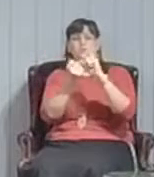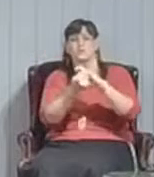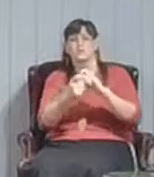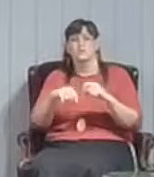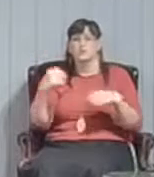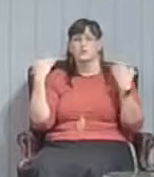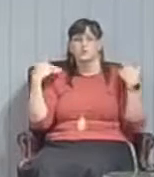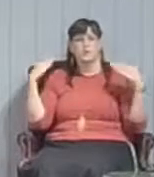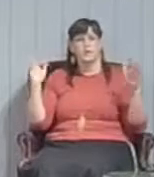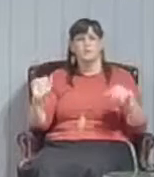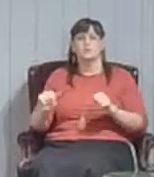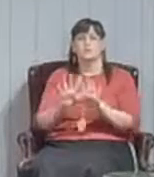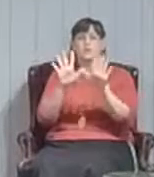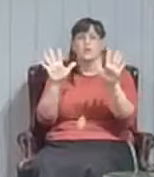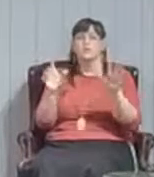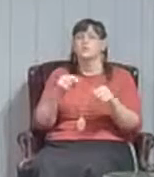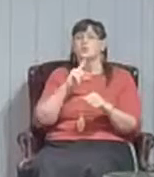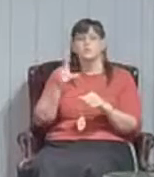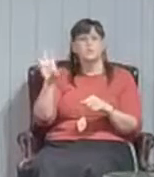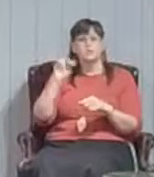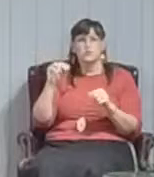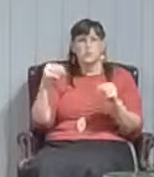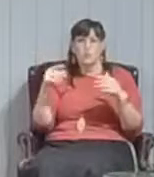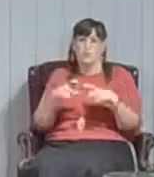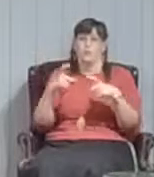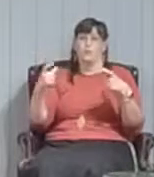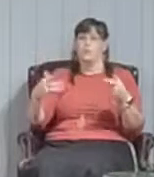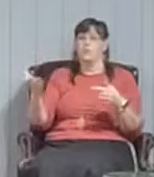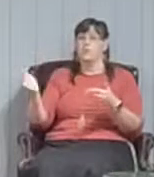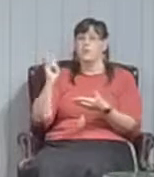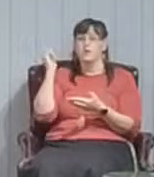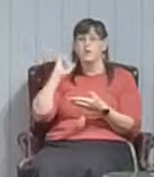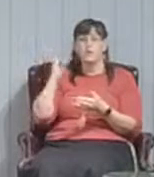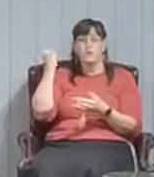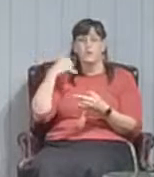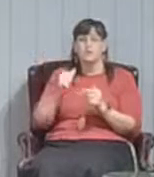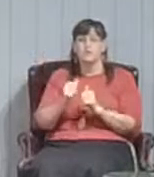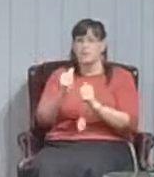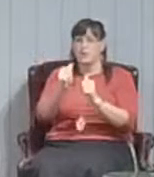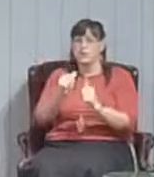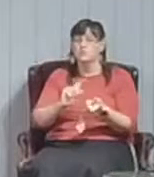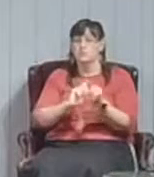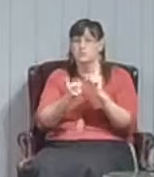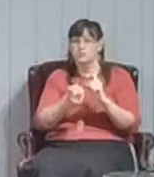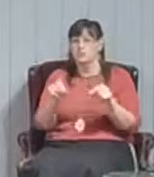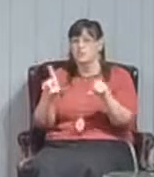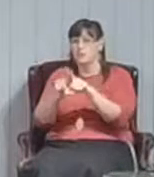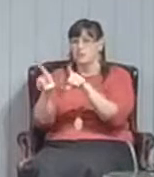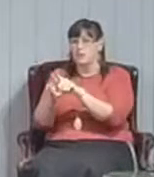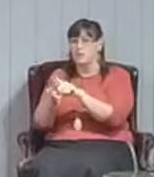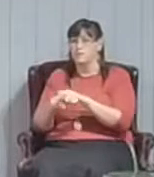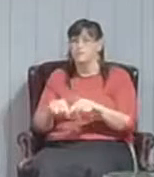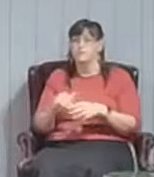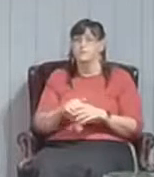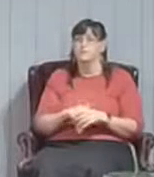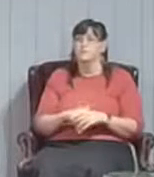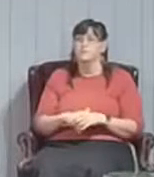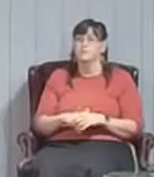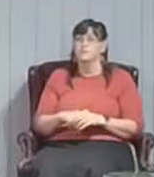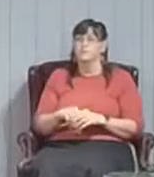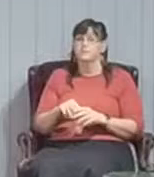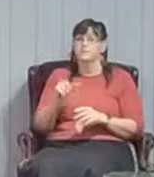no great thing if his ministers also be transformed as the ministers of righteousness, whose end shall be according to their